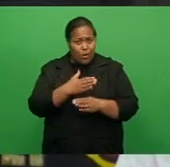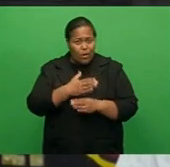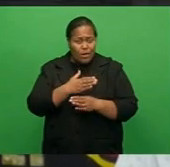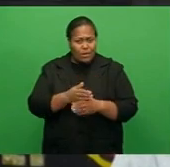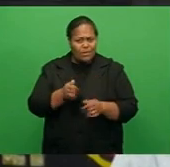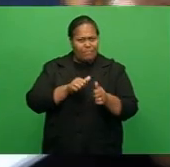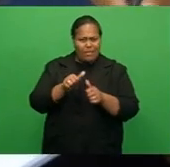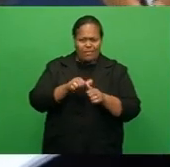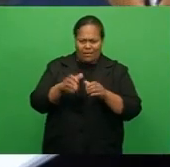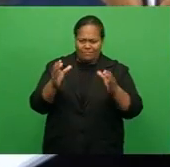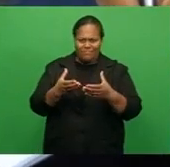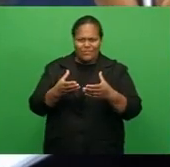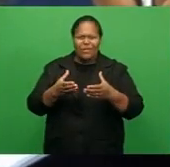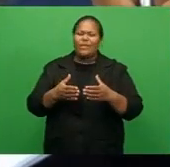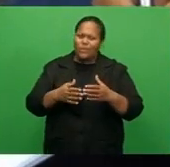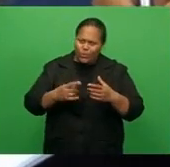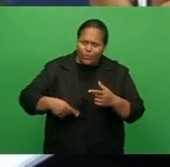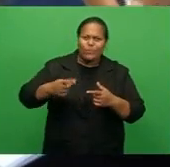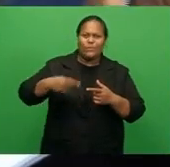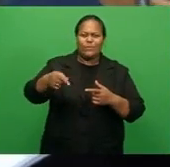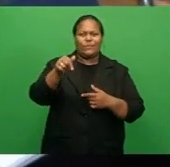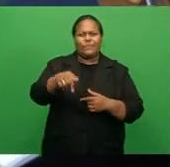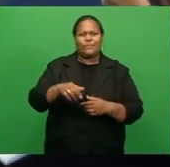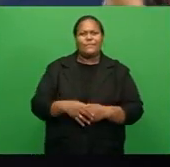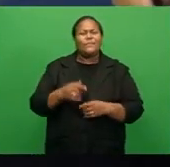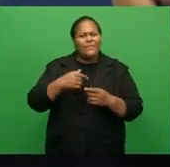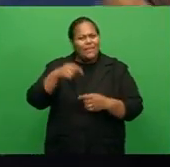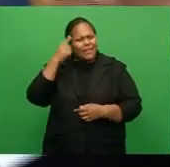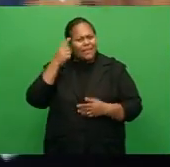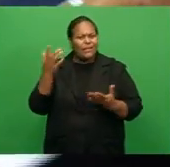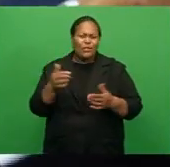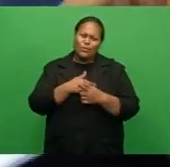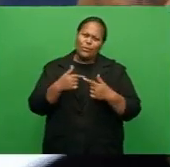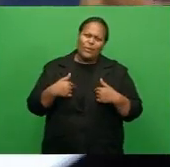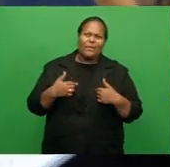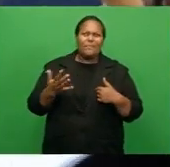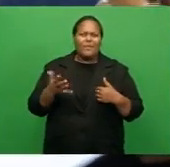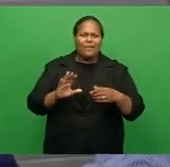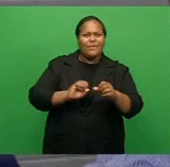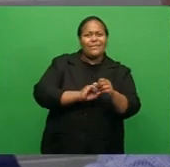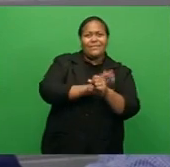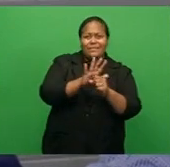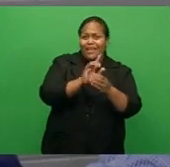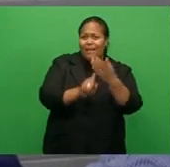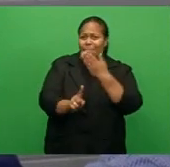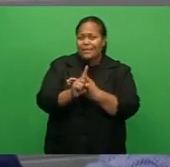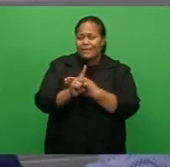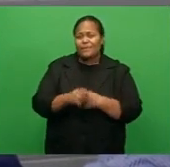that materials can still come through the border despite not being able to bring expertise across.